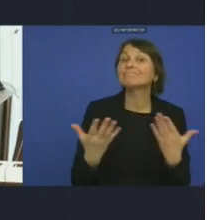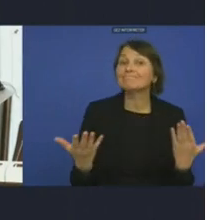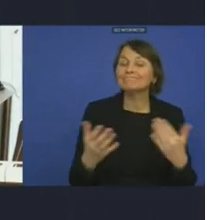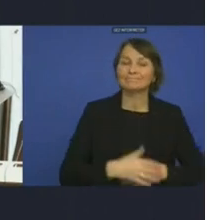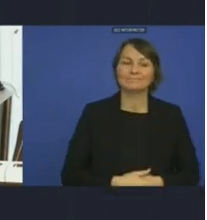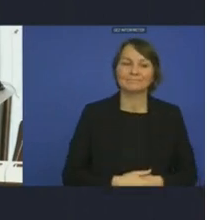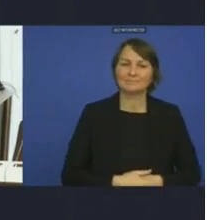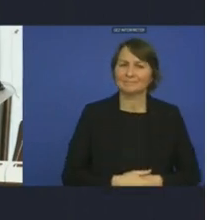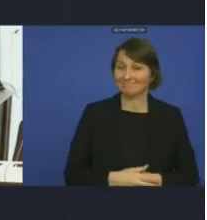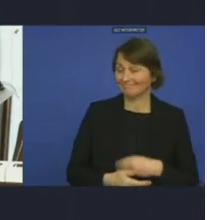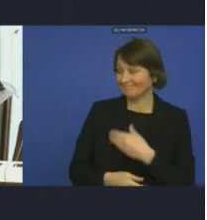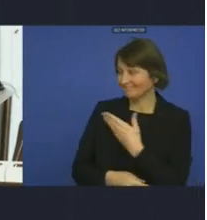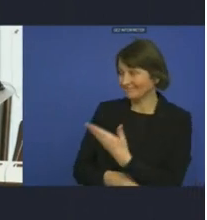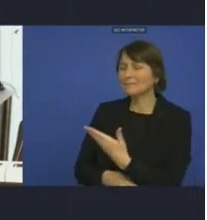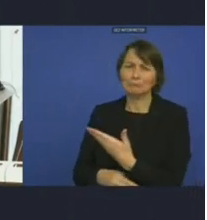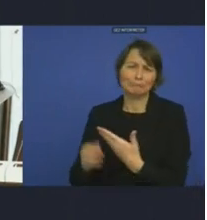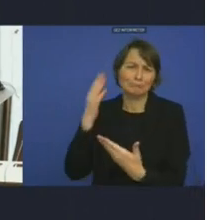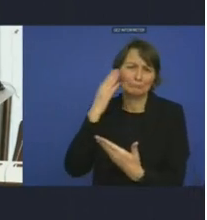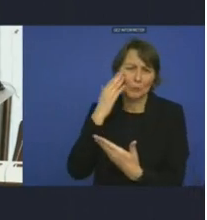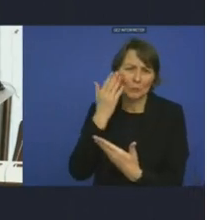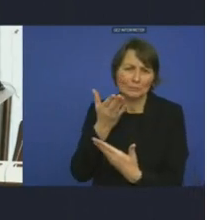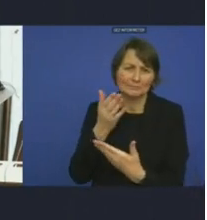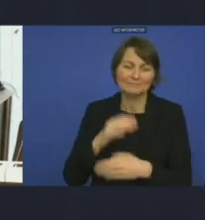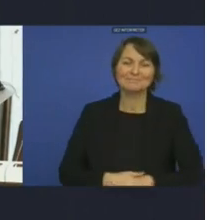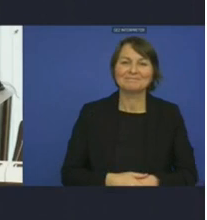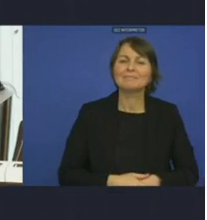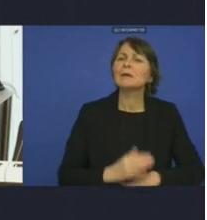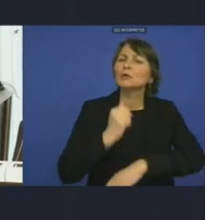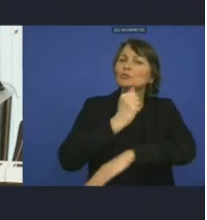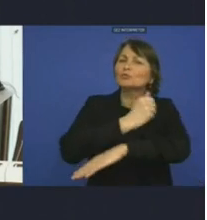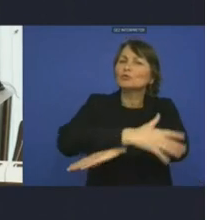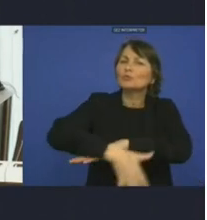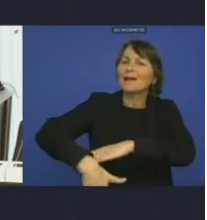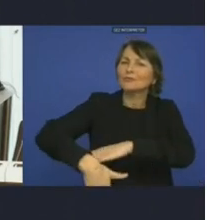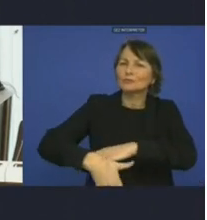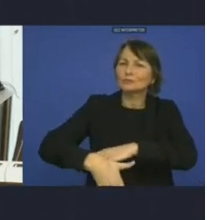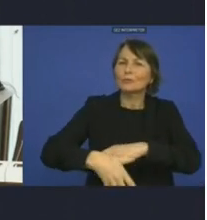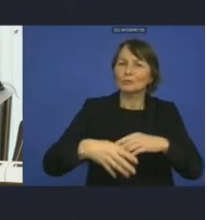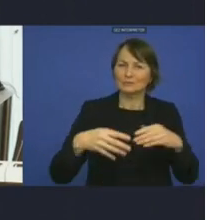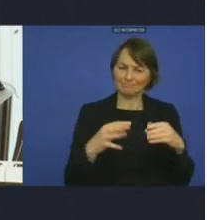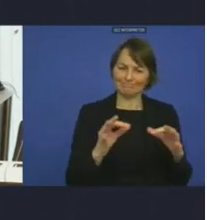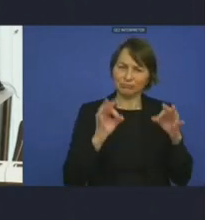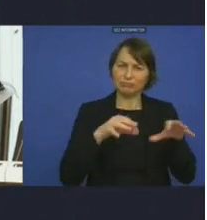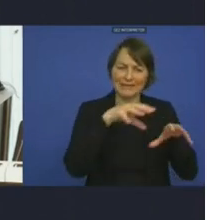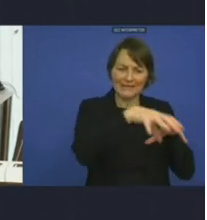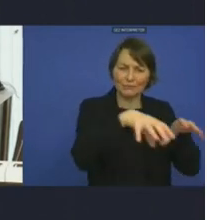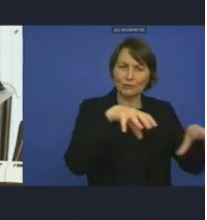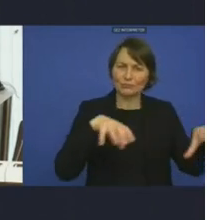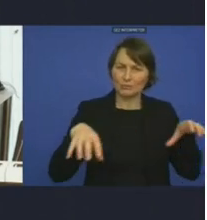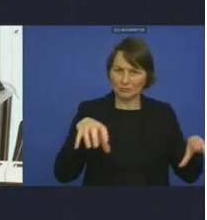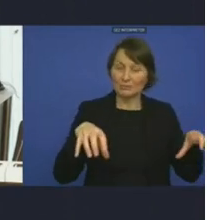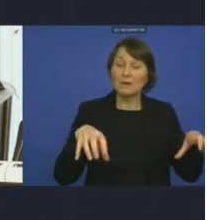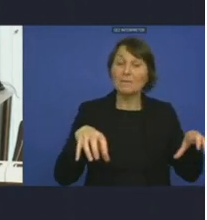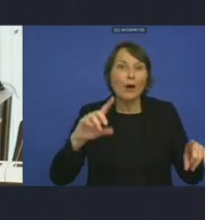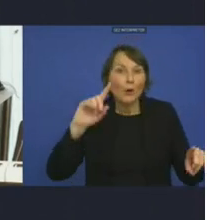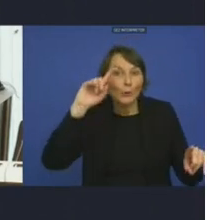it's grassroots infrastructure innovation. And we have a new one, which is people and planet.